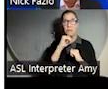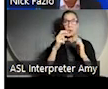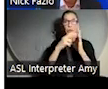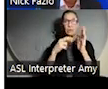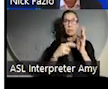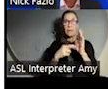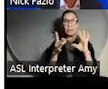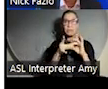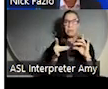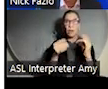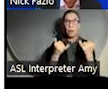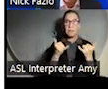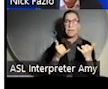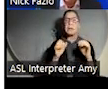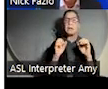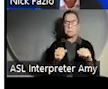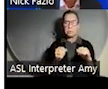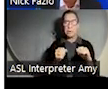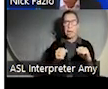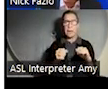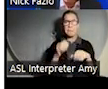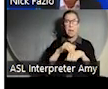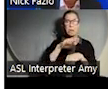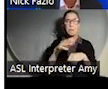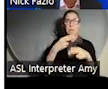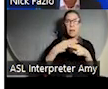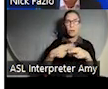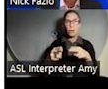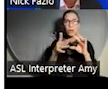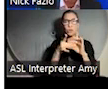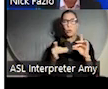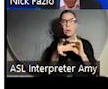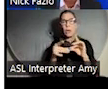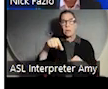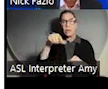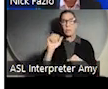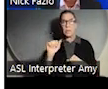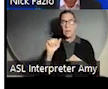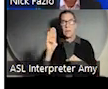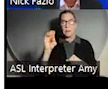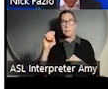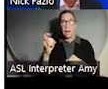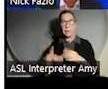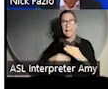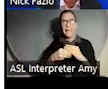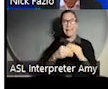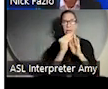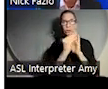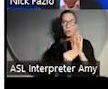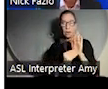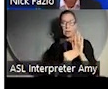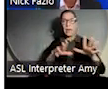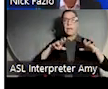verbal comment, you may also submit a short comment in the Q&A box and it will be added to the record. We are accepting registration for